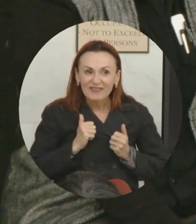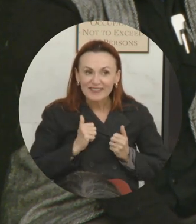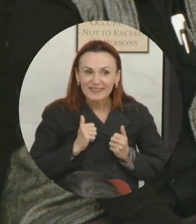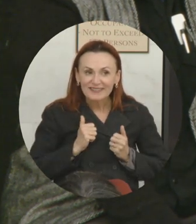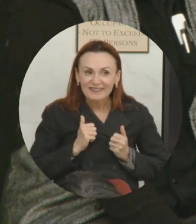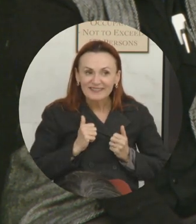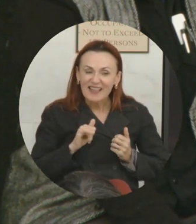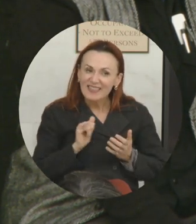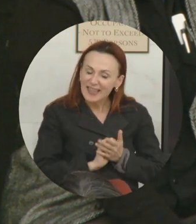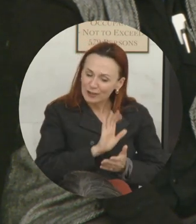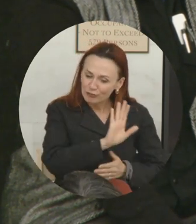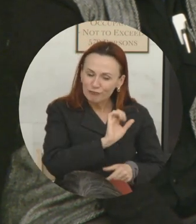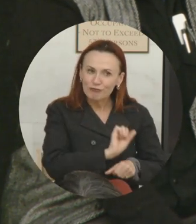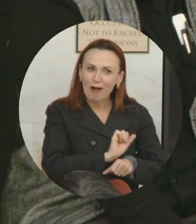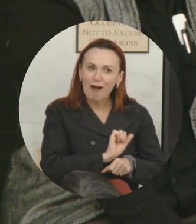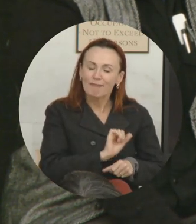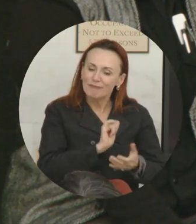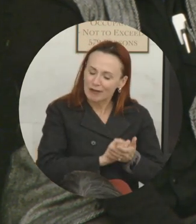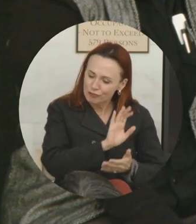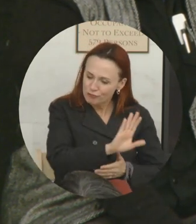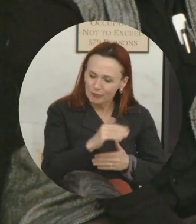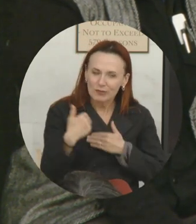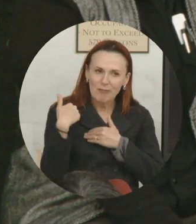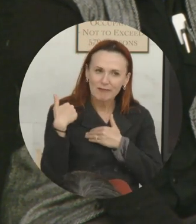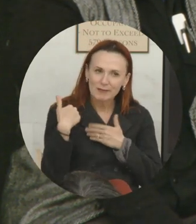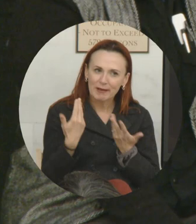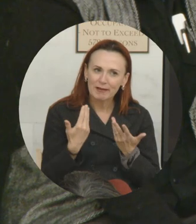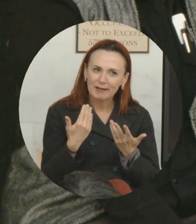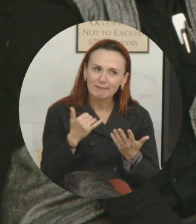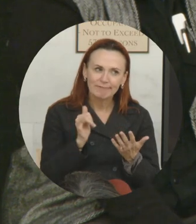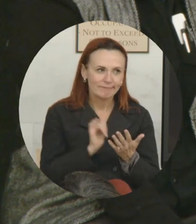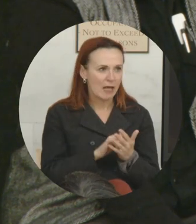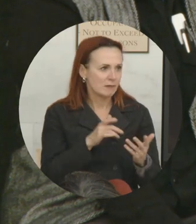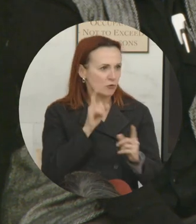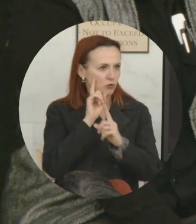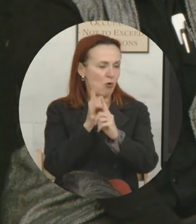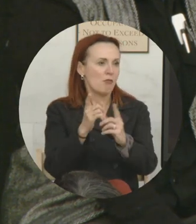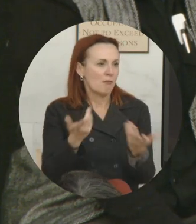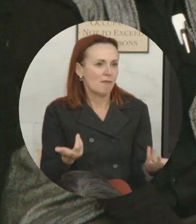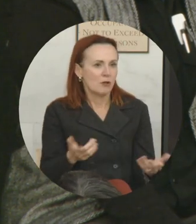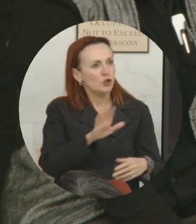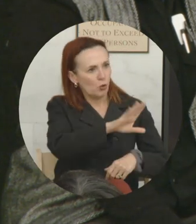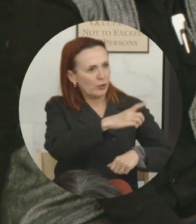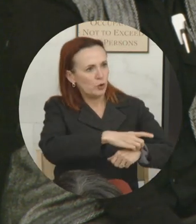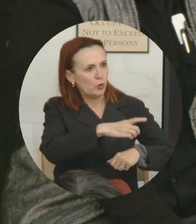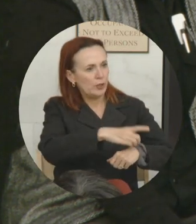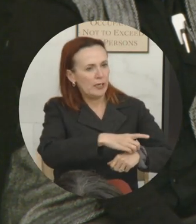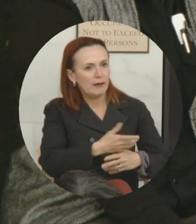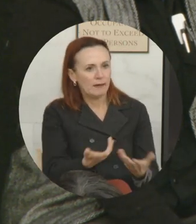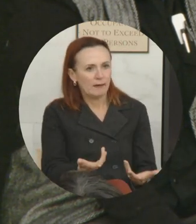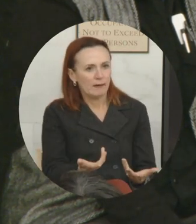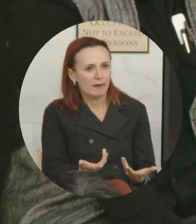right? That's your role, that's your responsibility. That ultimately is your duty, and it's saving the lives of